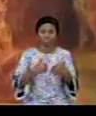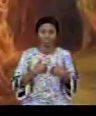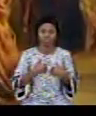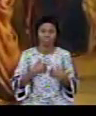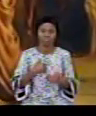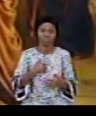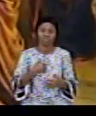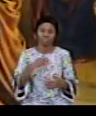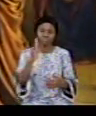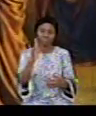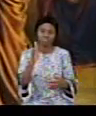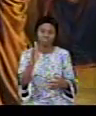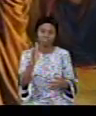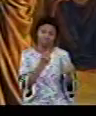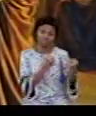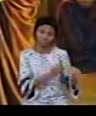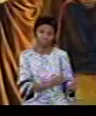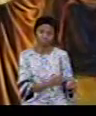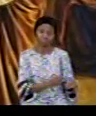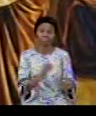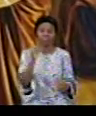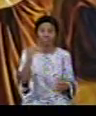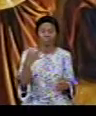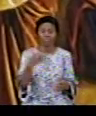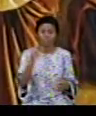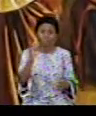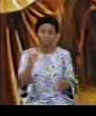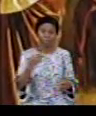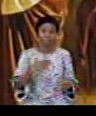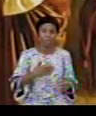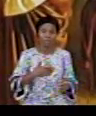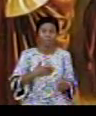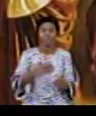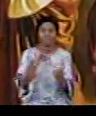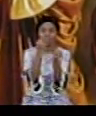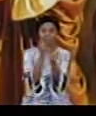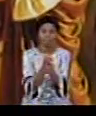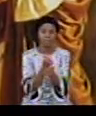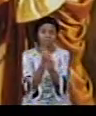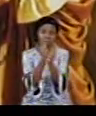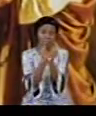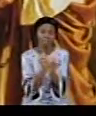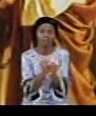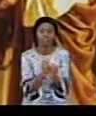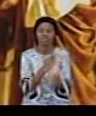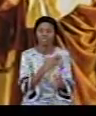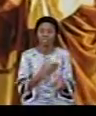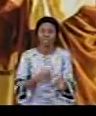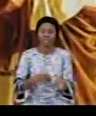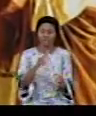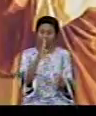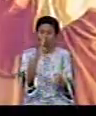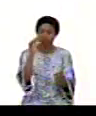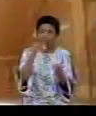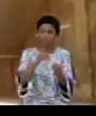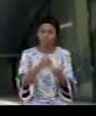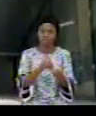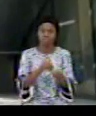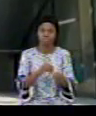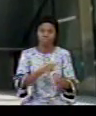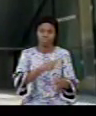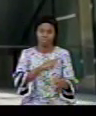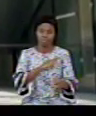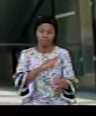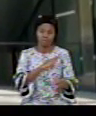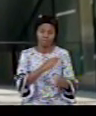bones are much more bold to speak the words without fear what's that sin is